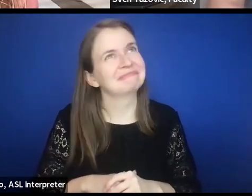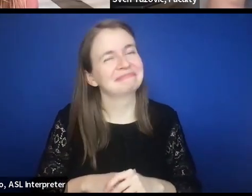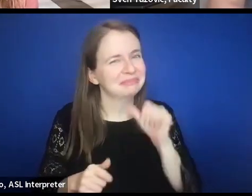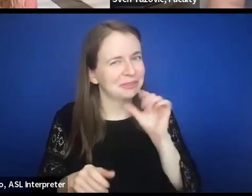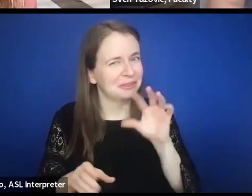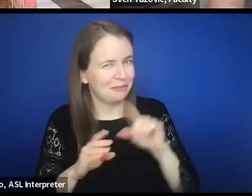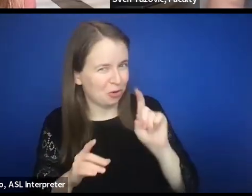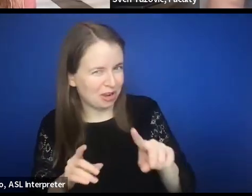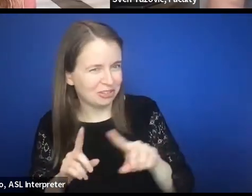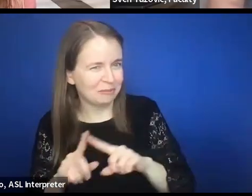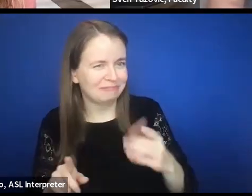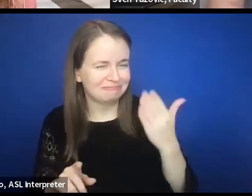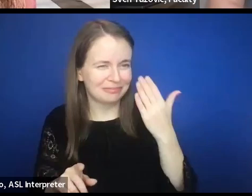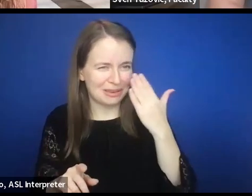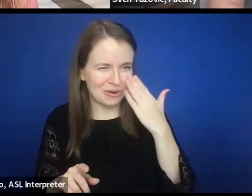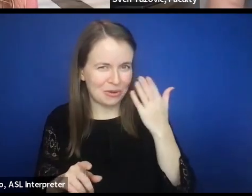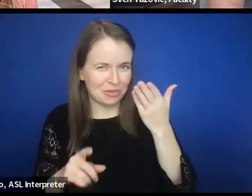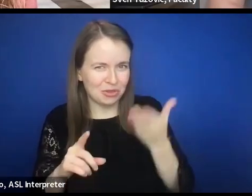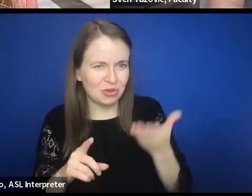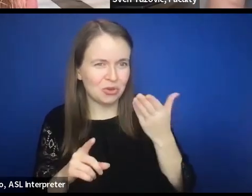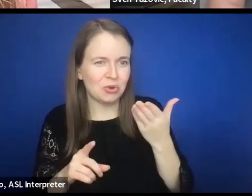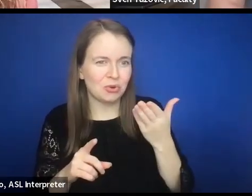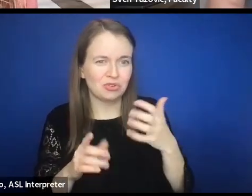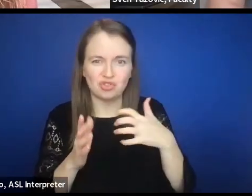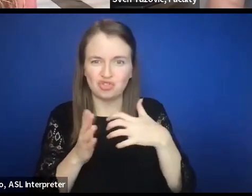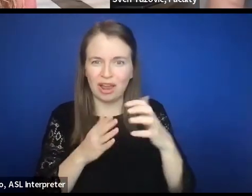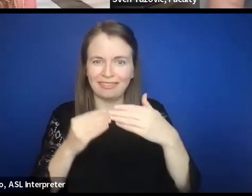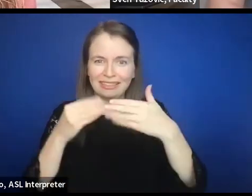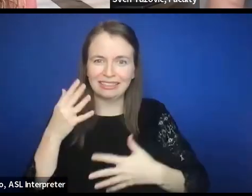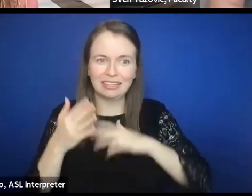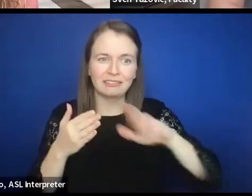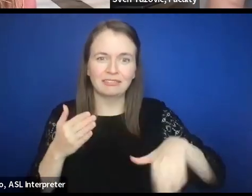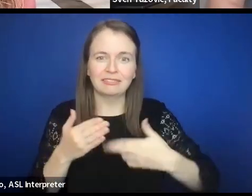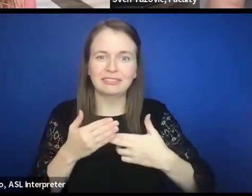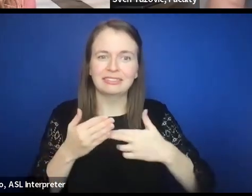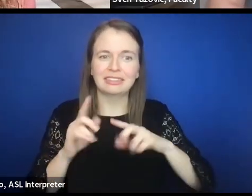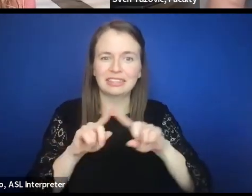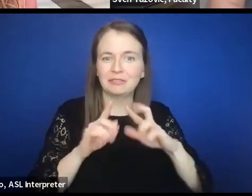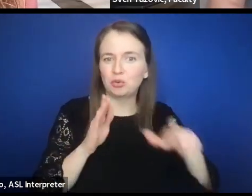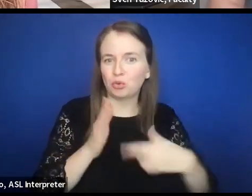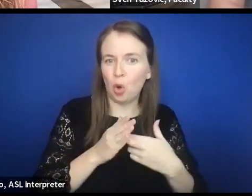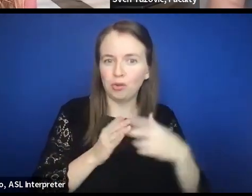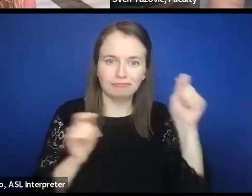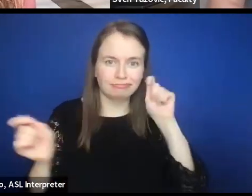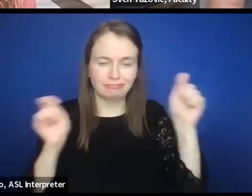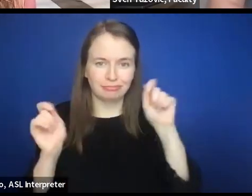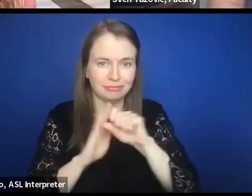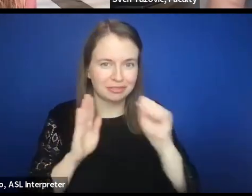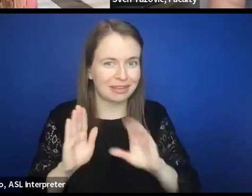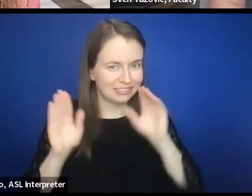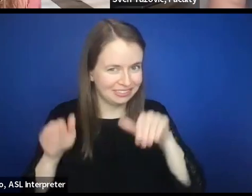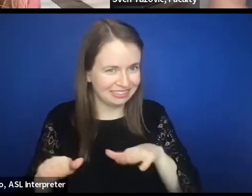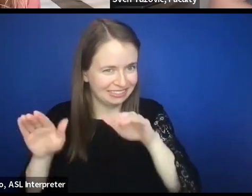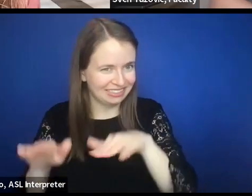of the question, but I know you draft this list of all the roles that you had and you play on semester at sea, and this is something